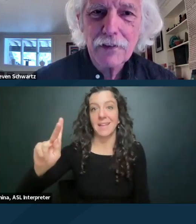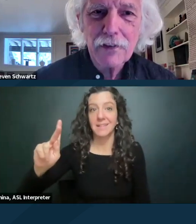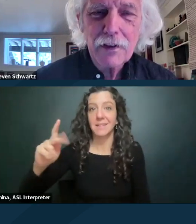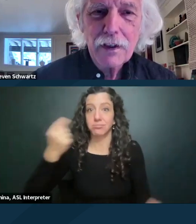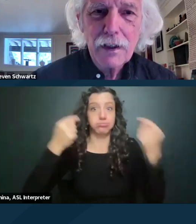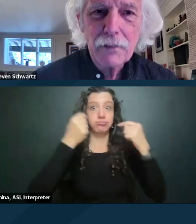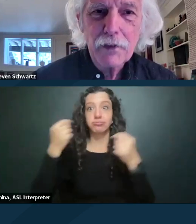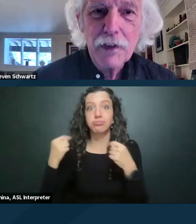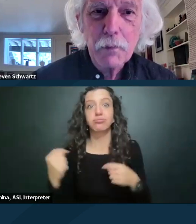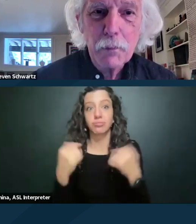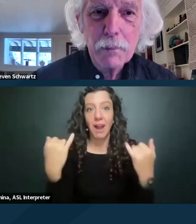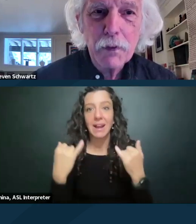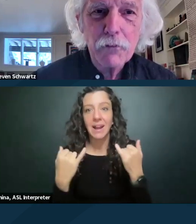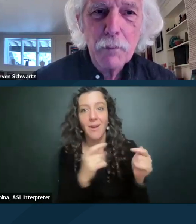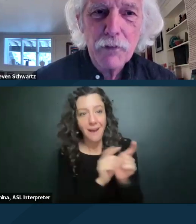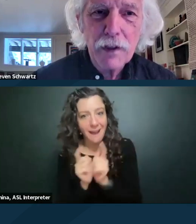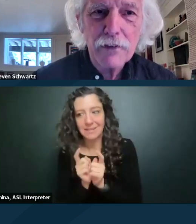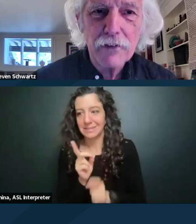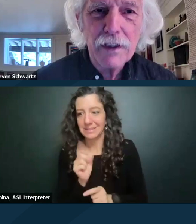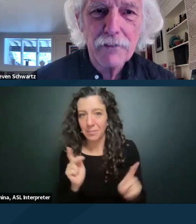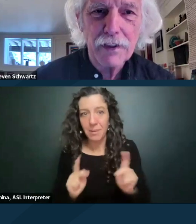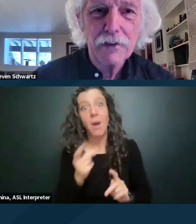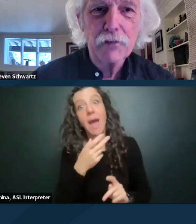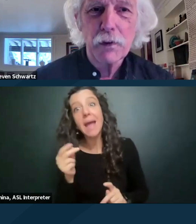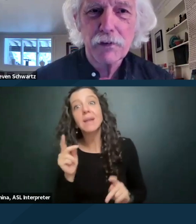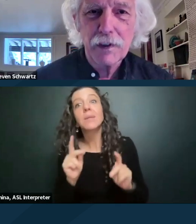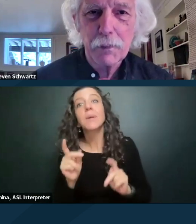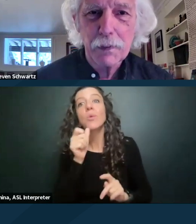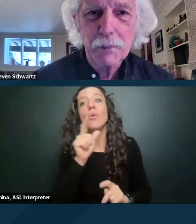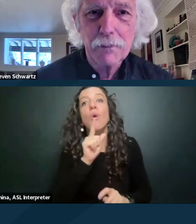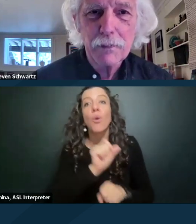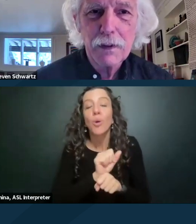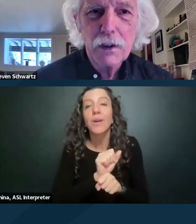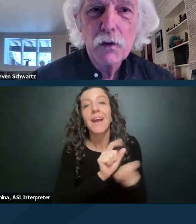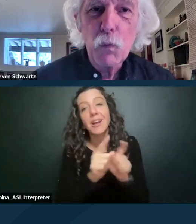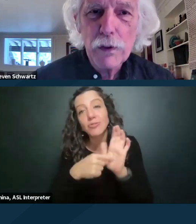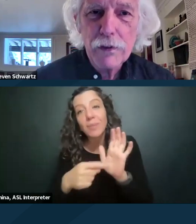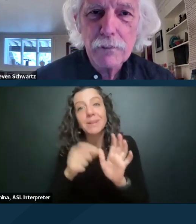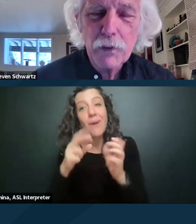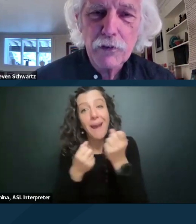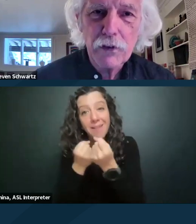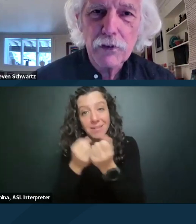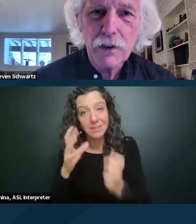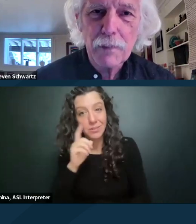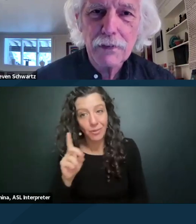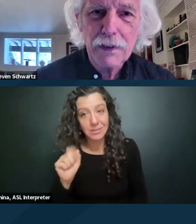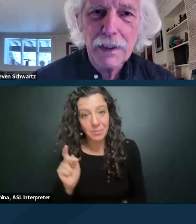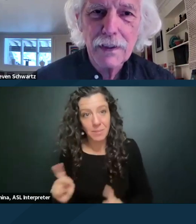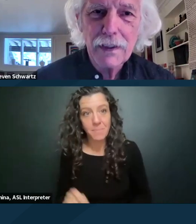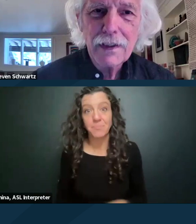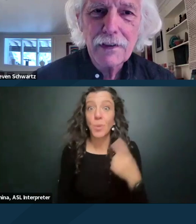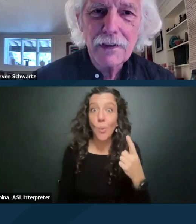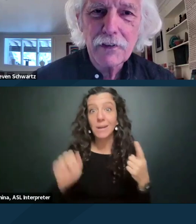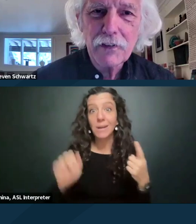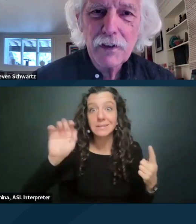us as disabled people and representatives and advocates for disabled people. One of them, which is going to talk about